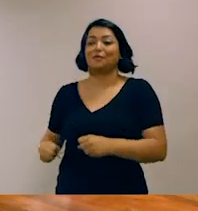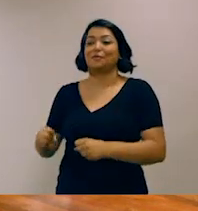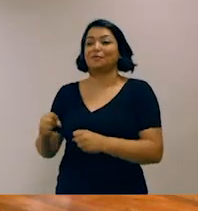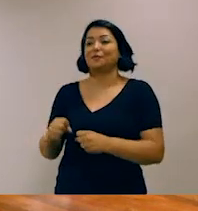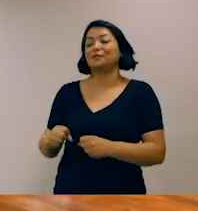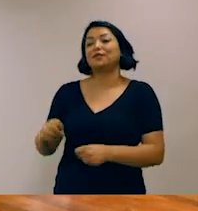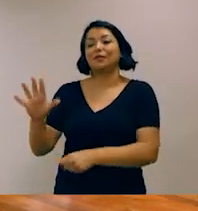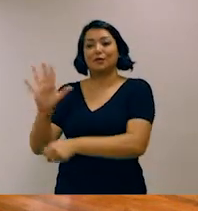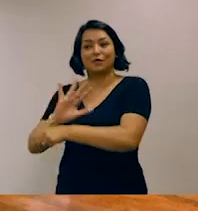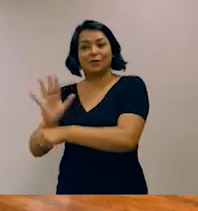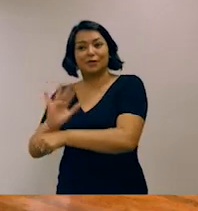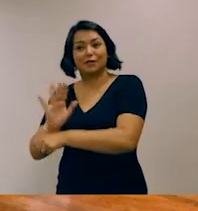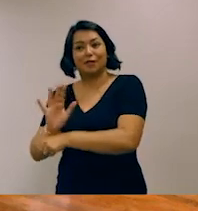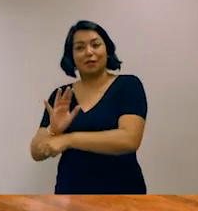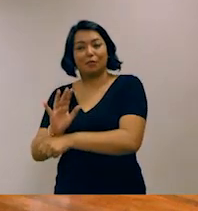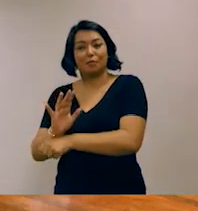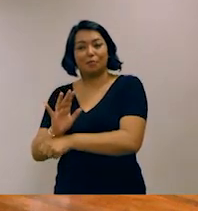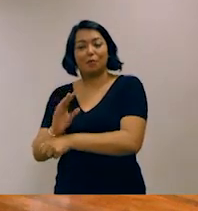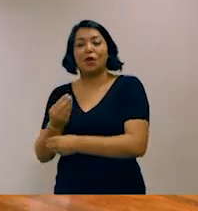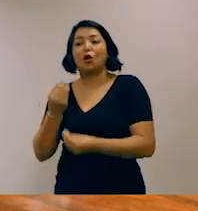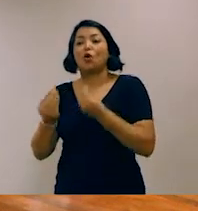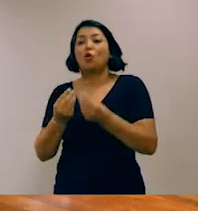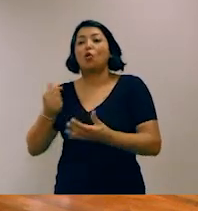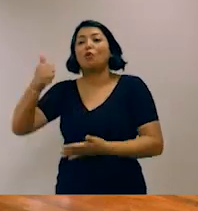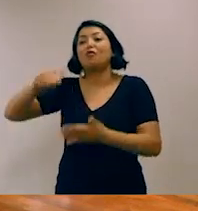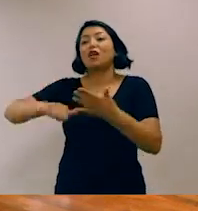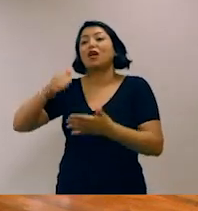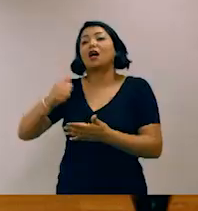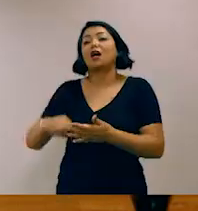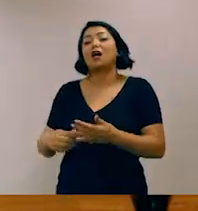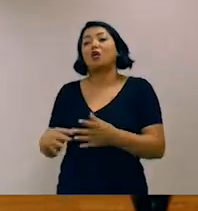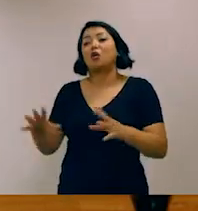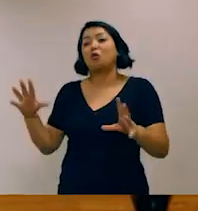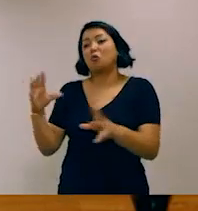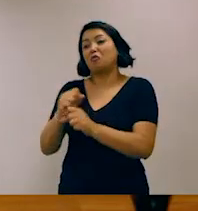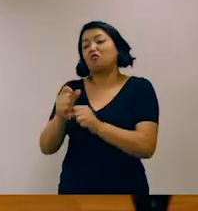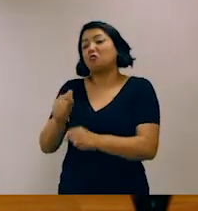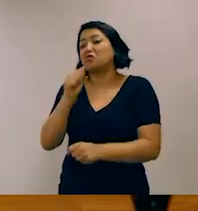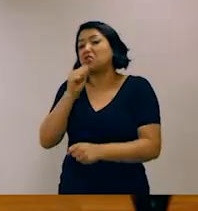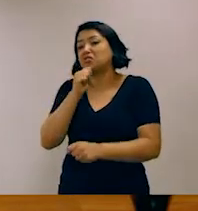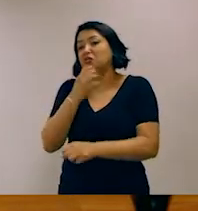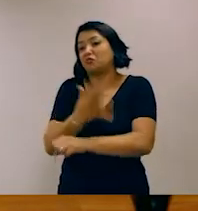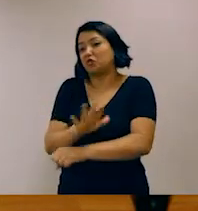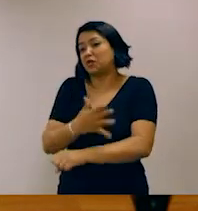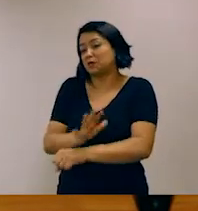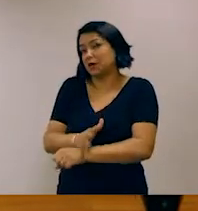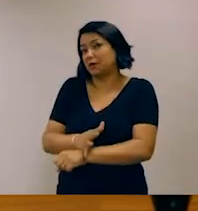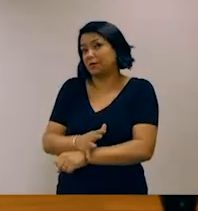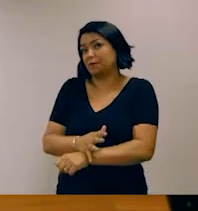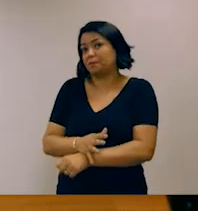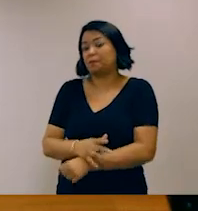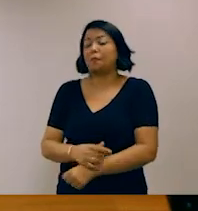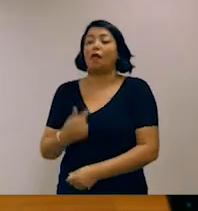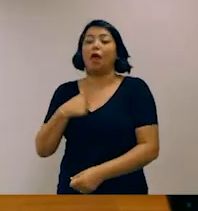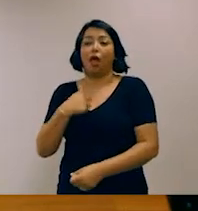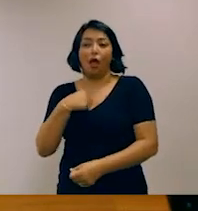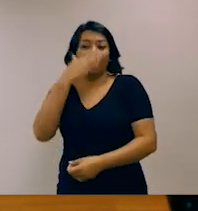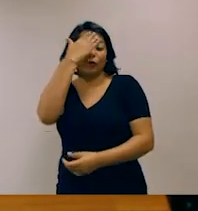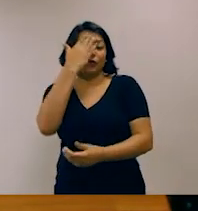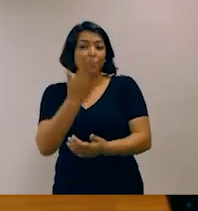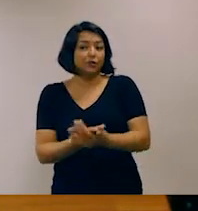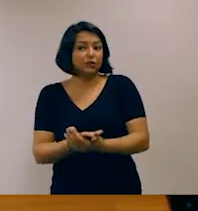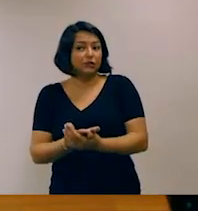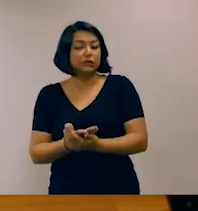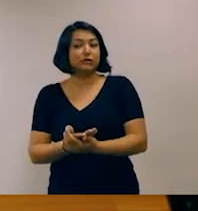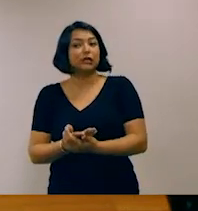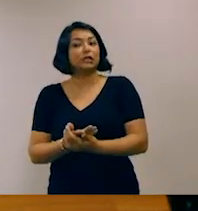And how do you find the success in forms that are not tested? I believe that it is a risk from the